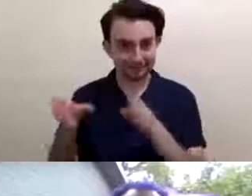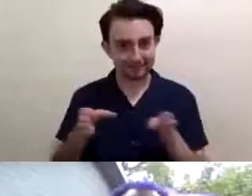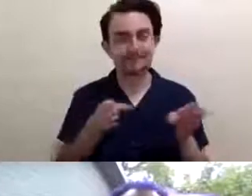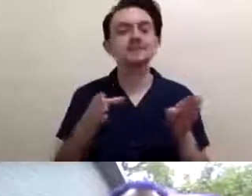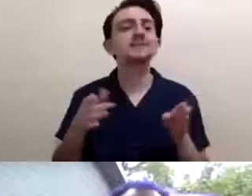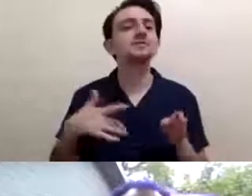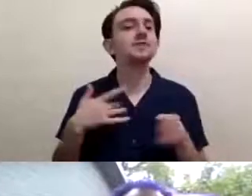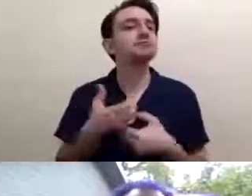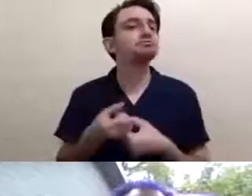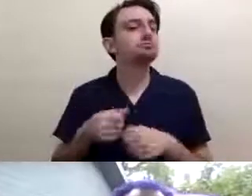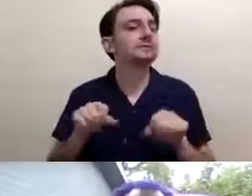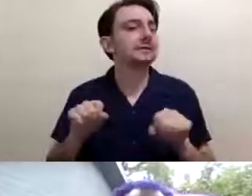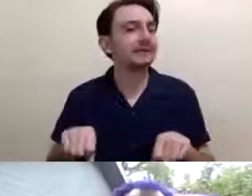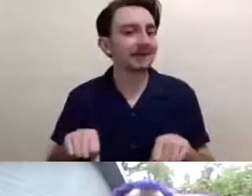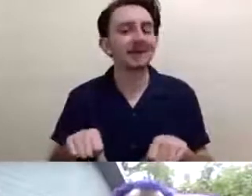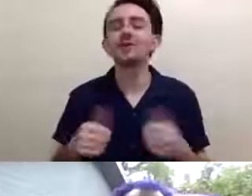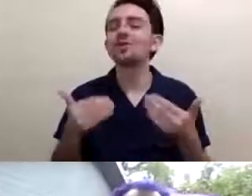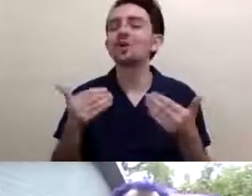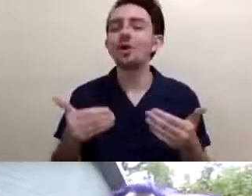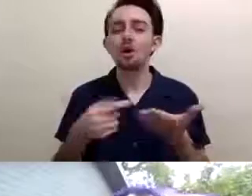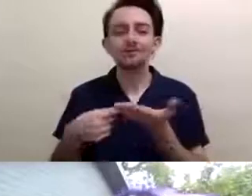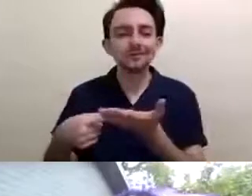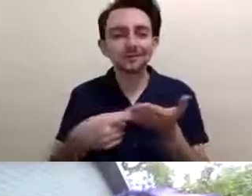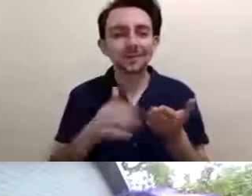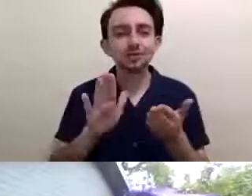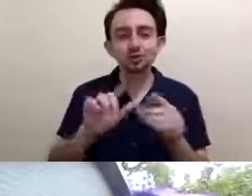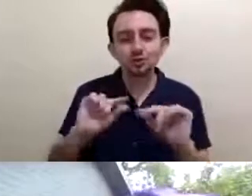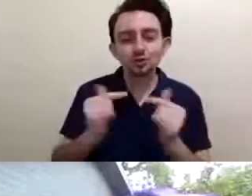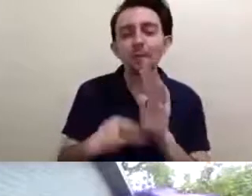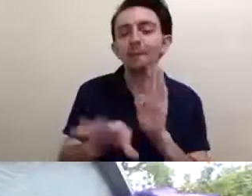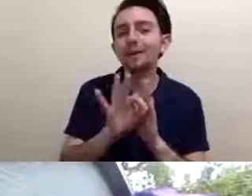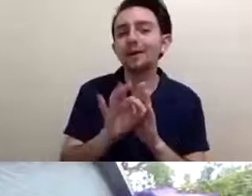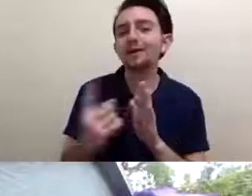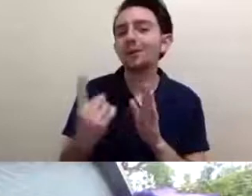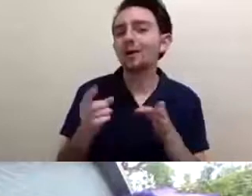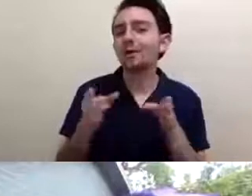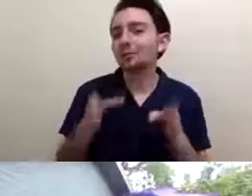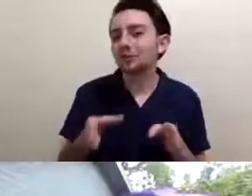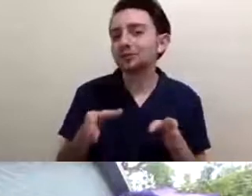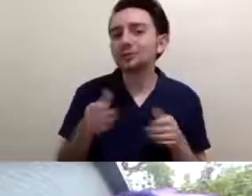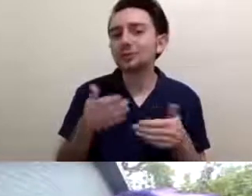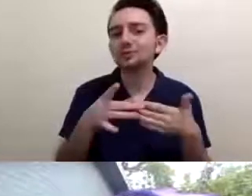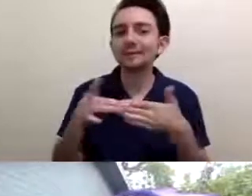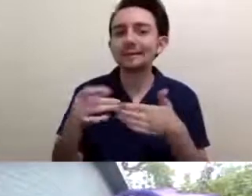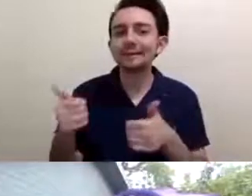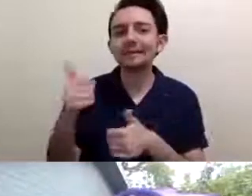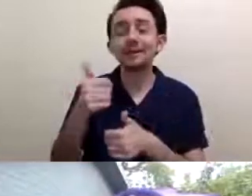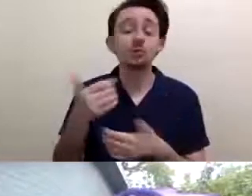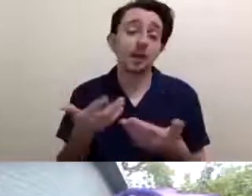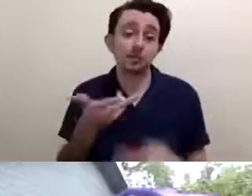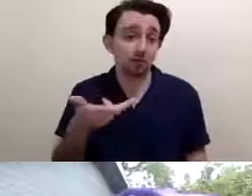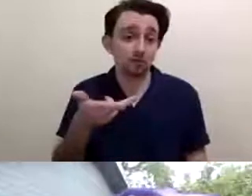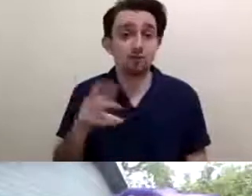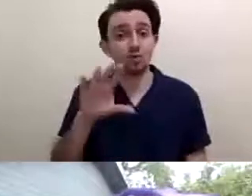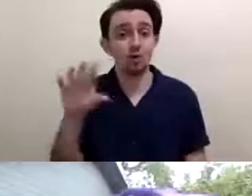to identify one person in that group. And maybe it's just the 3 co-chairs that we will reach out to you and send you an email and